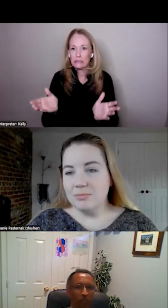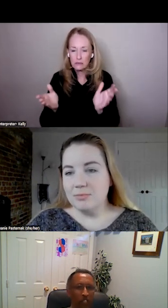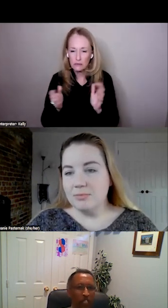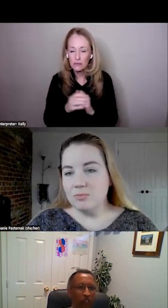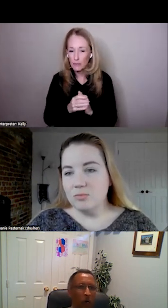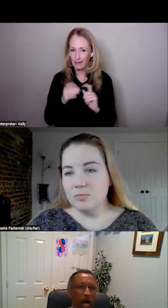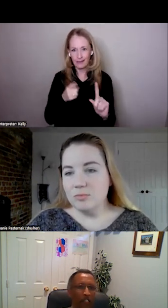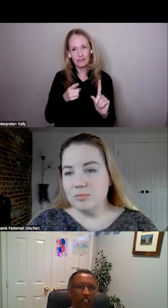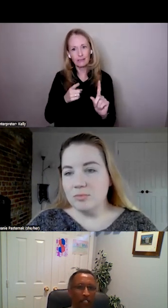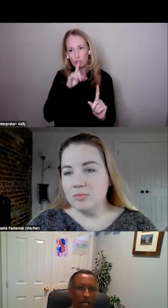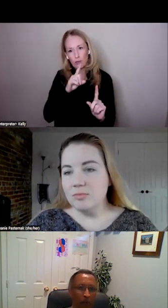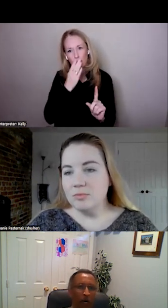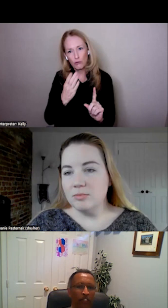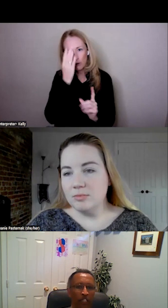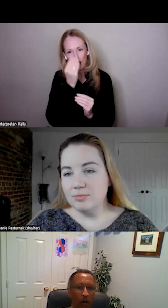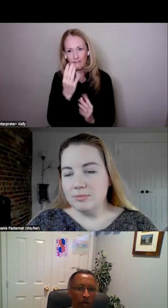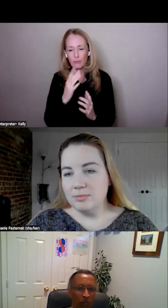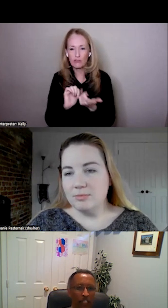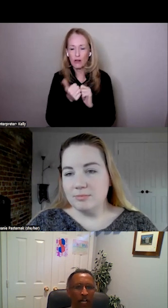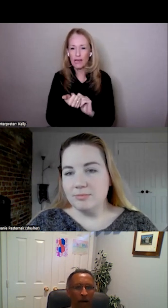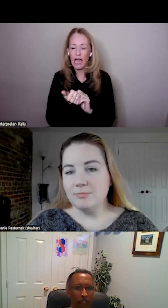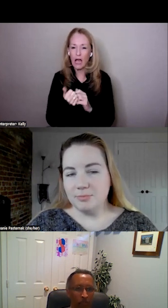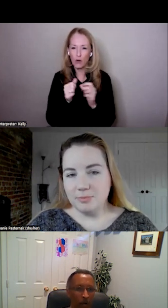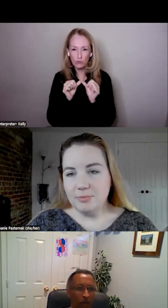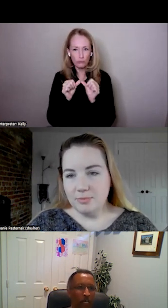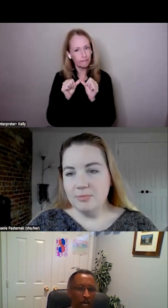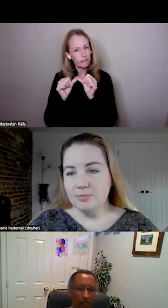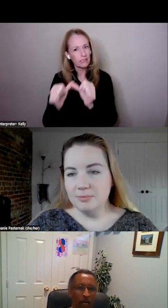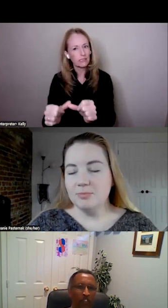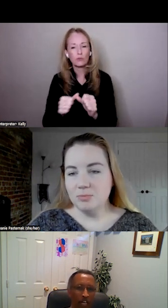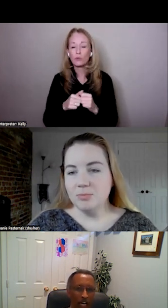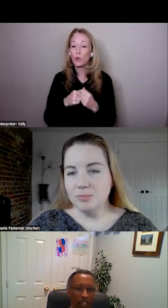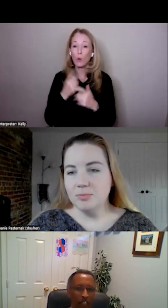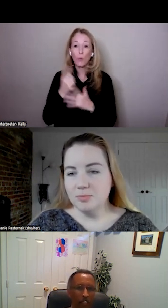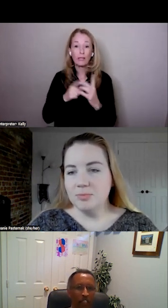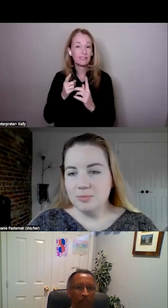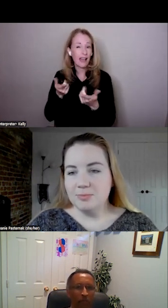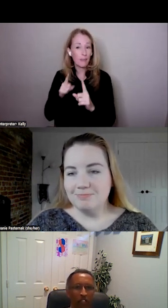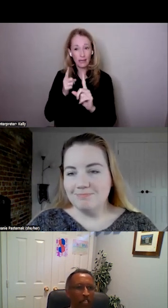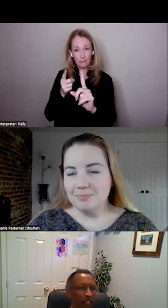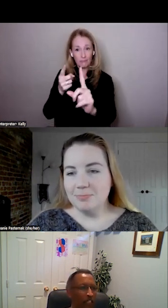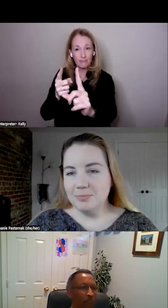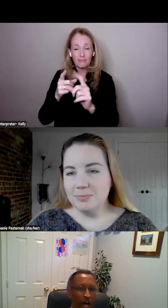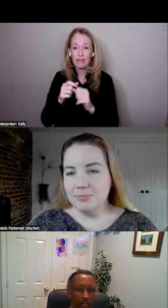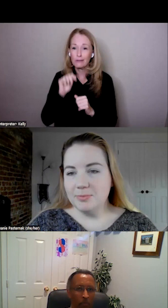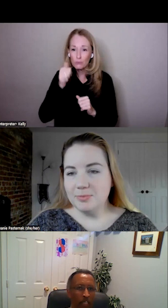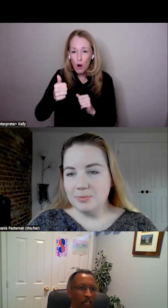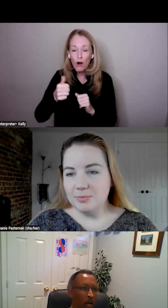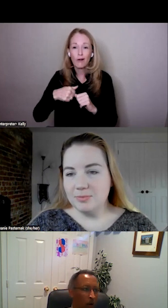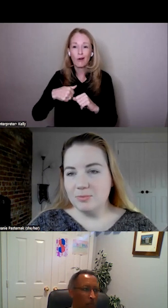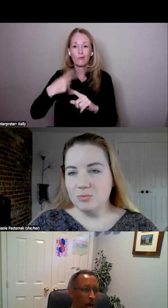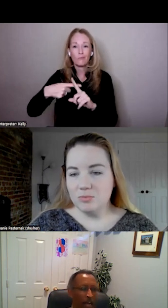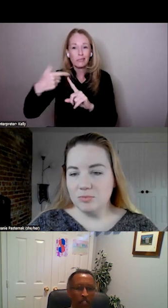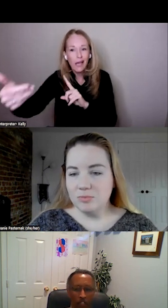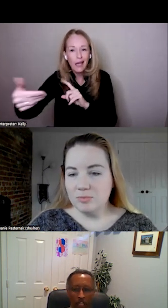helpful information as to how to sustain it. Where is it going? What's going to happen tomorrow and the months ahead? So this is information that is invaluable and